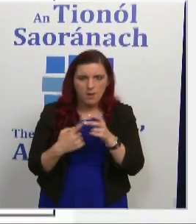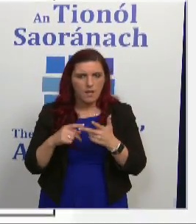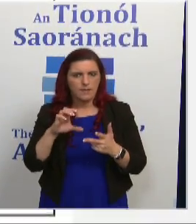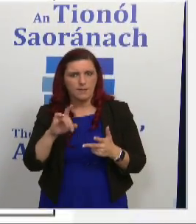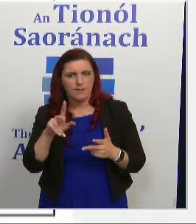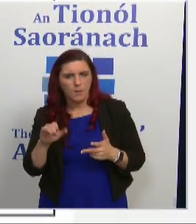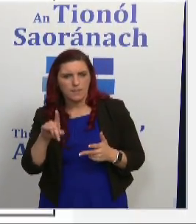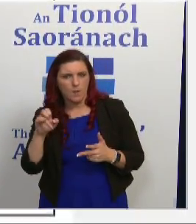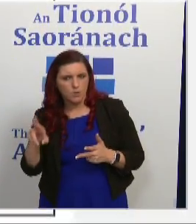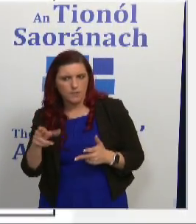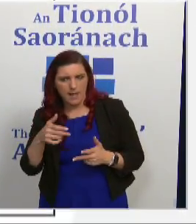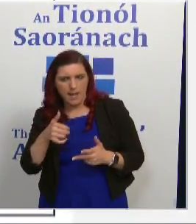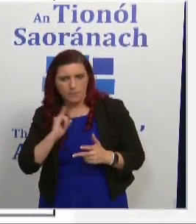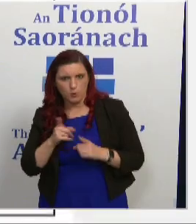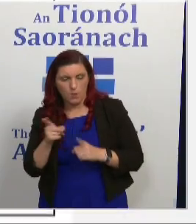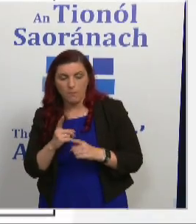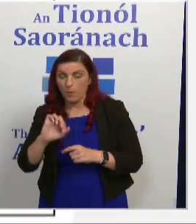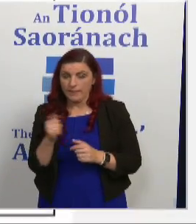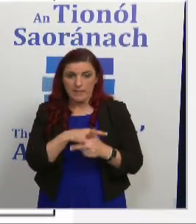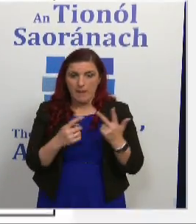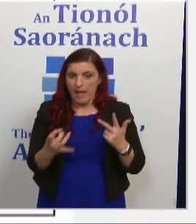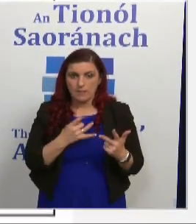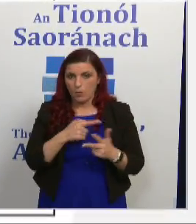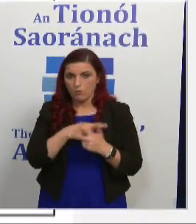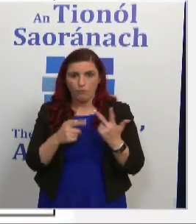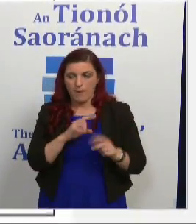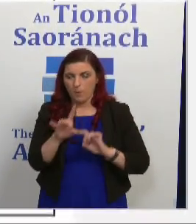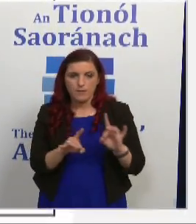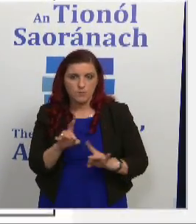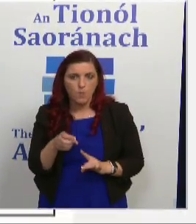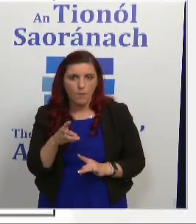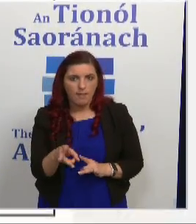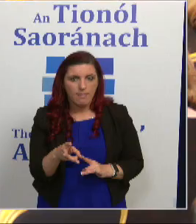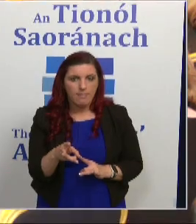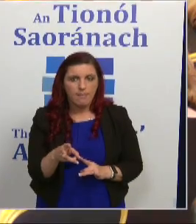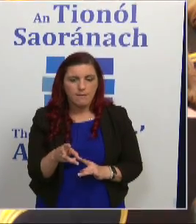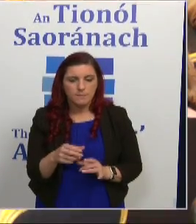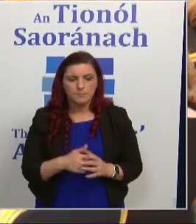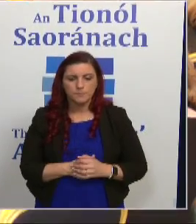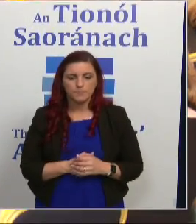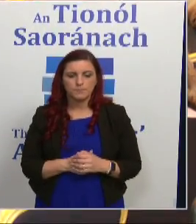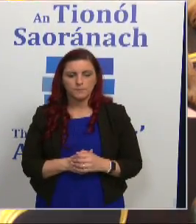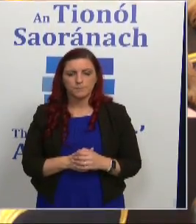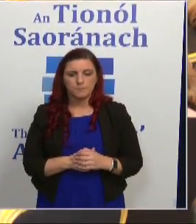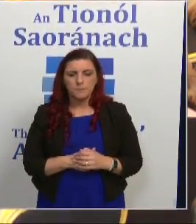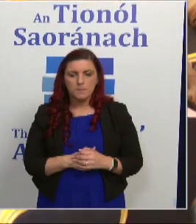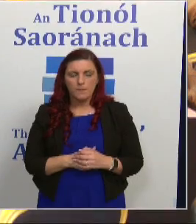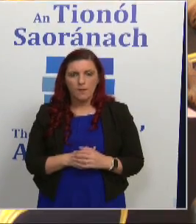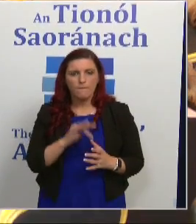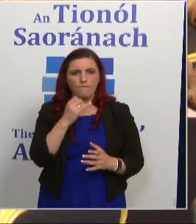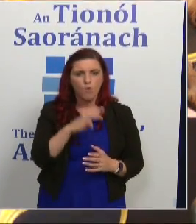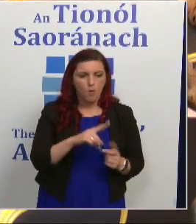for? Okay, so to keep coming back to those, sometimes they talk about the 3 Fs, form, function,